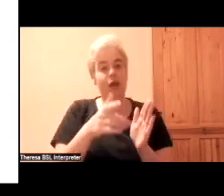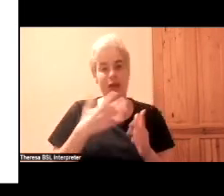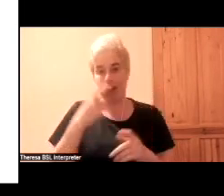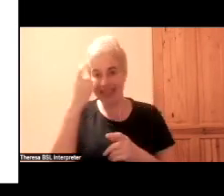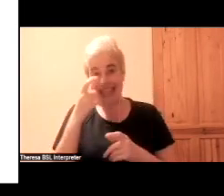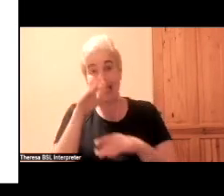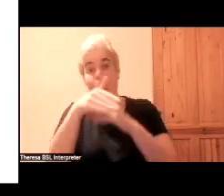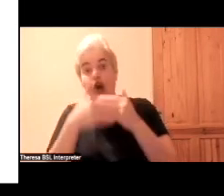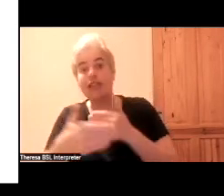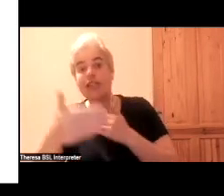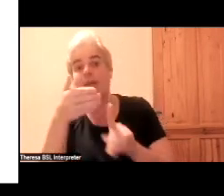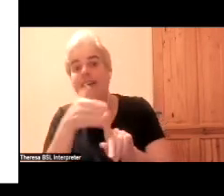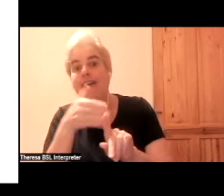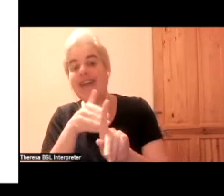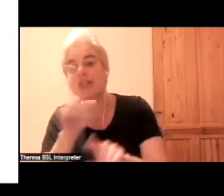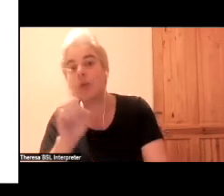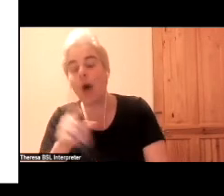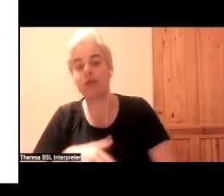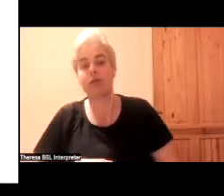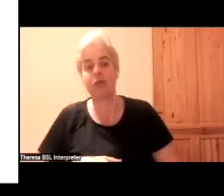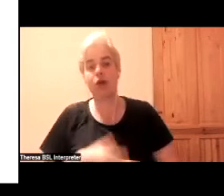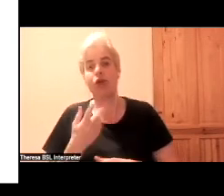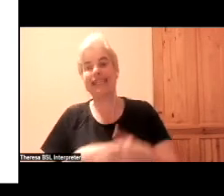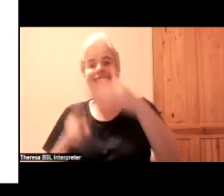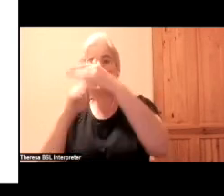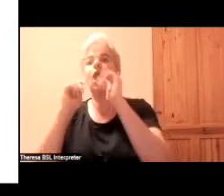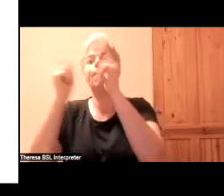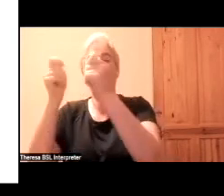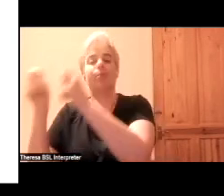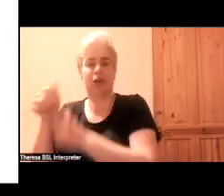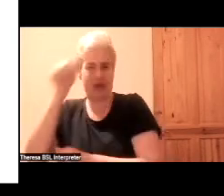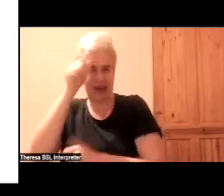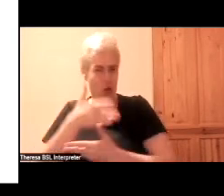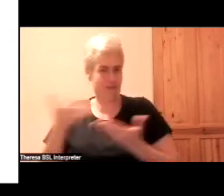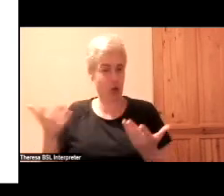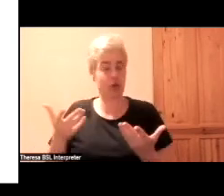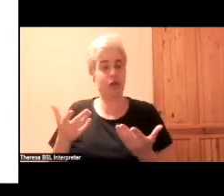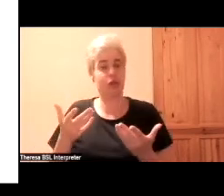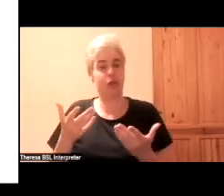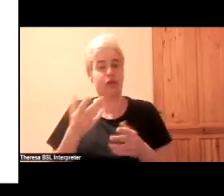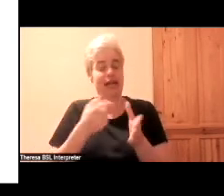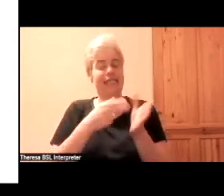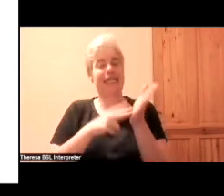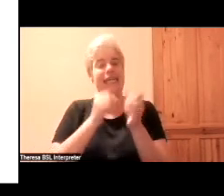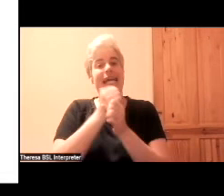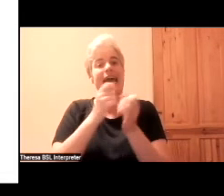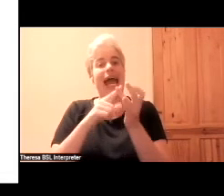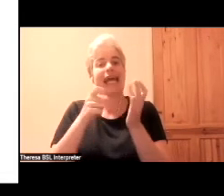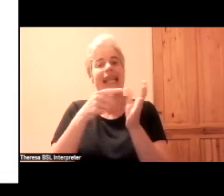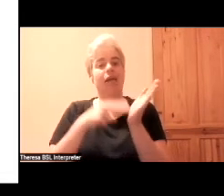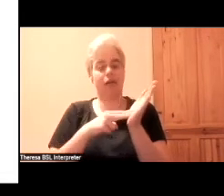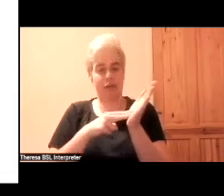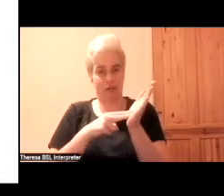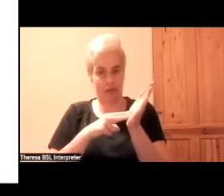long-term effects on senior appointments. We know, of course, that Anglican ministry is notoriously flat.